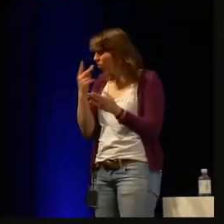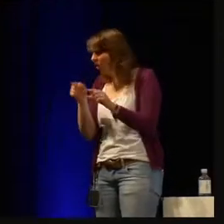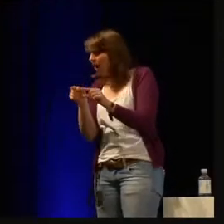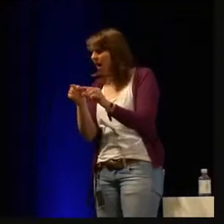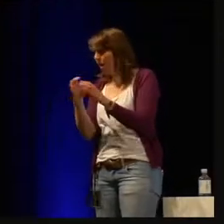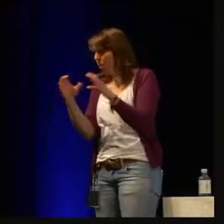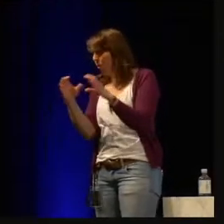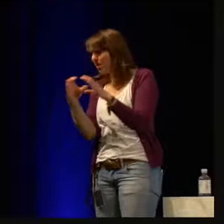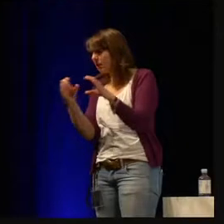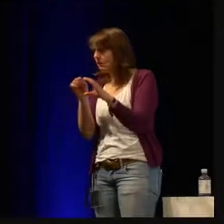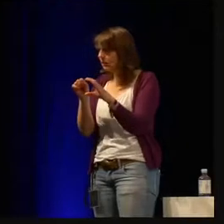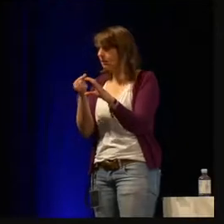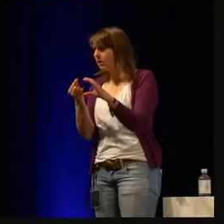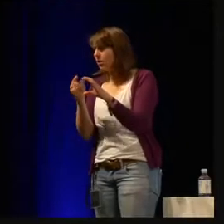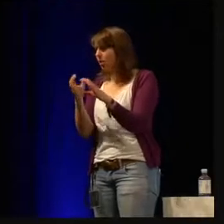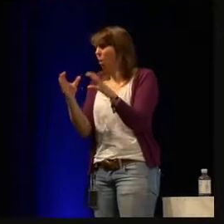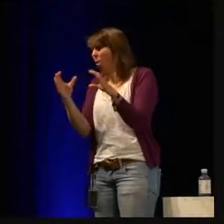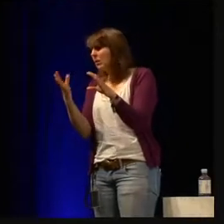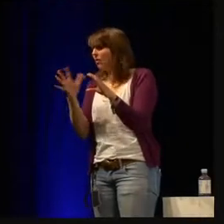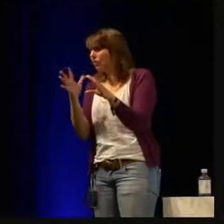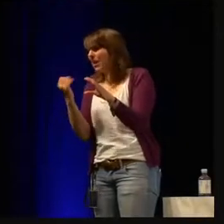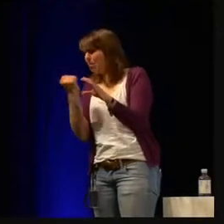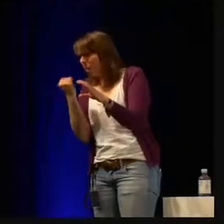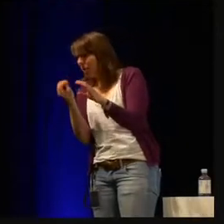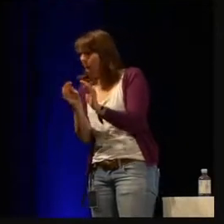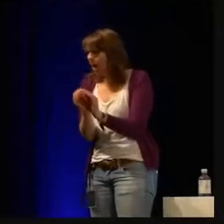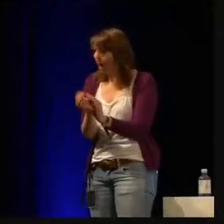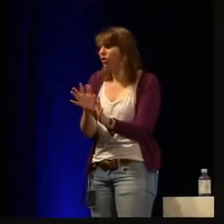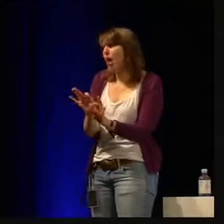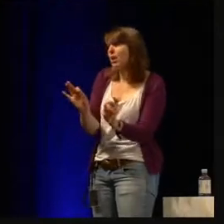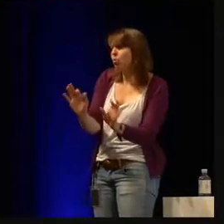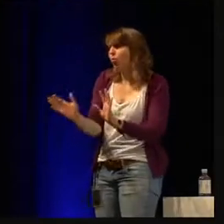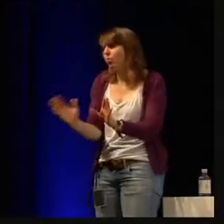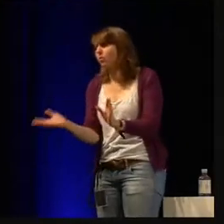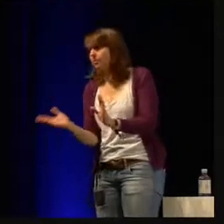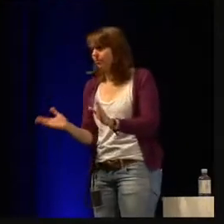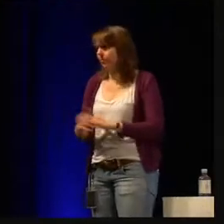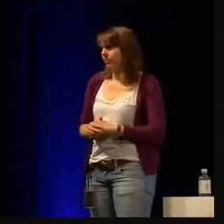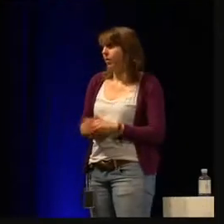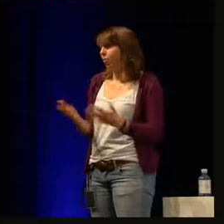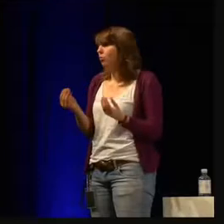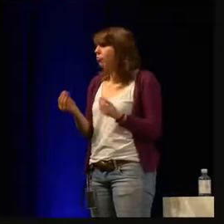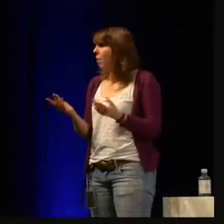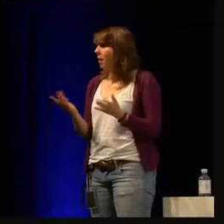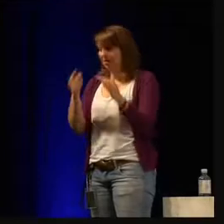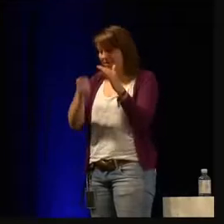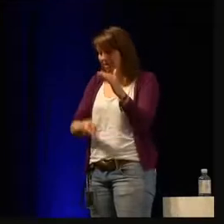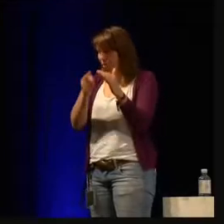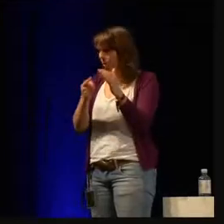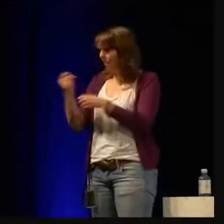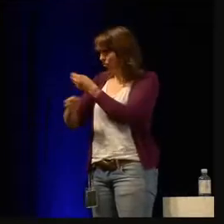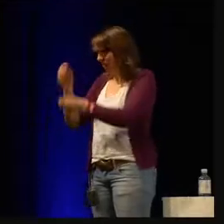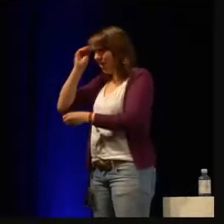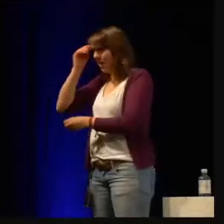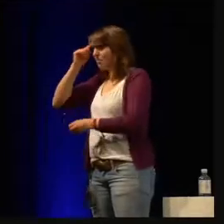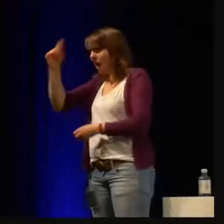experience and then decide whether or not something is benign or malignant. And the